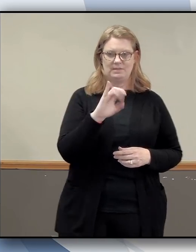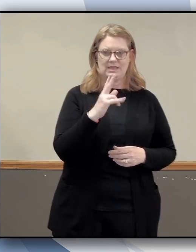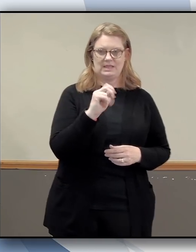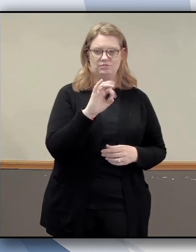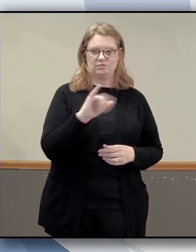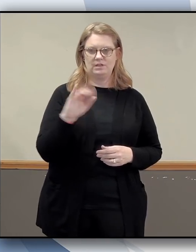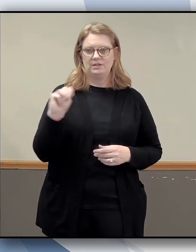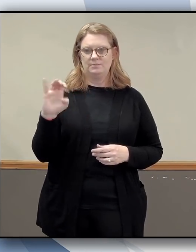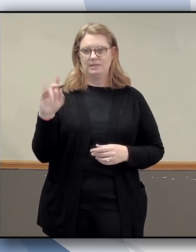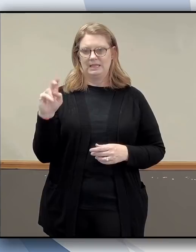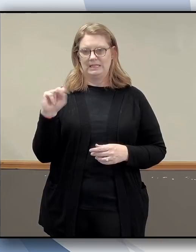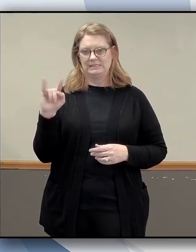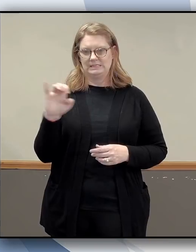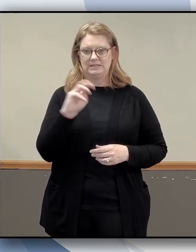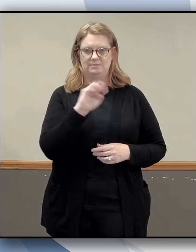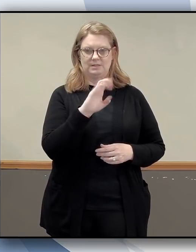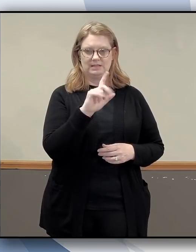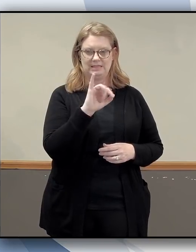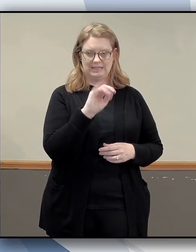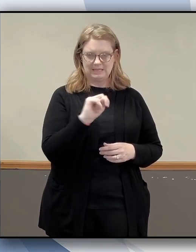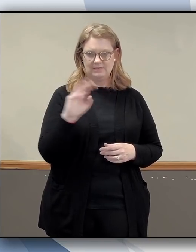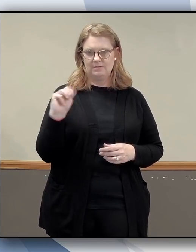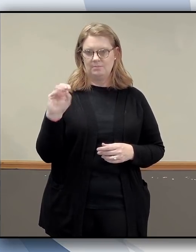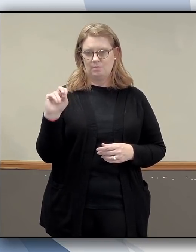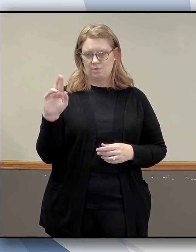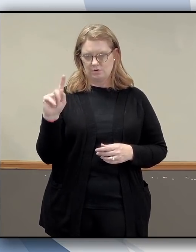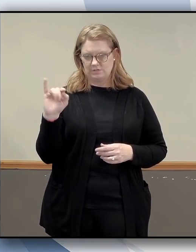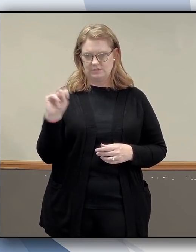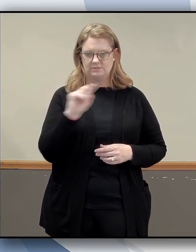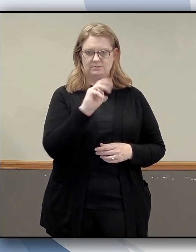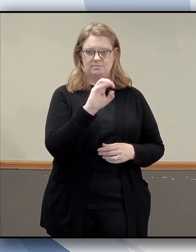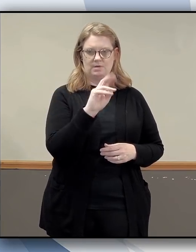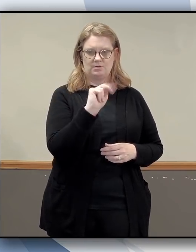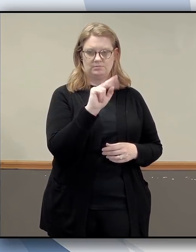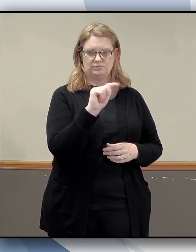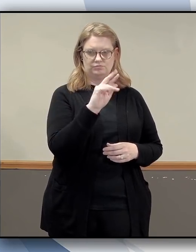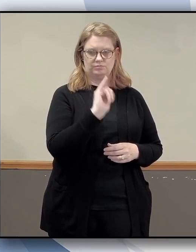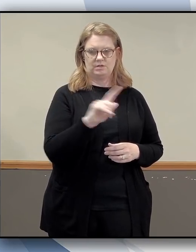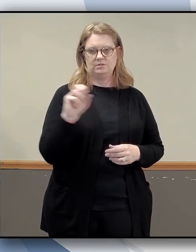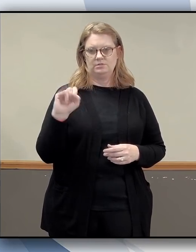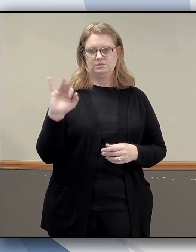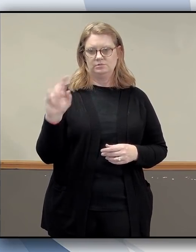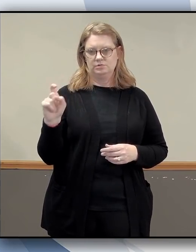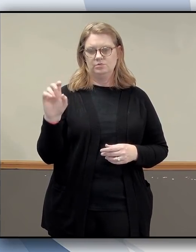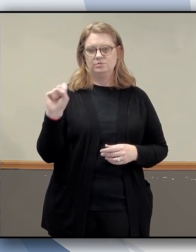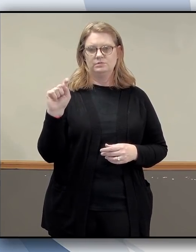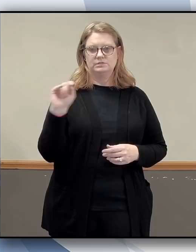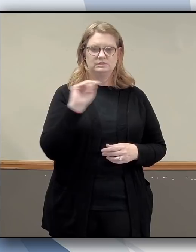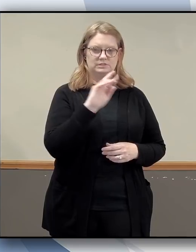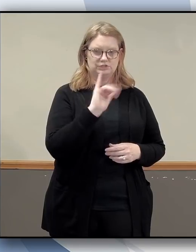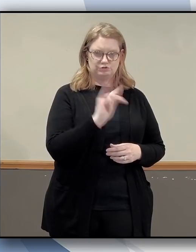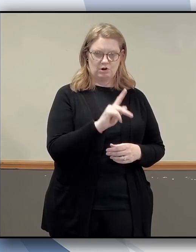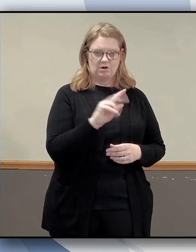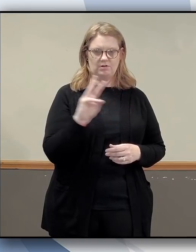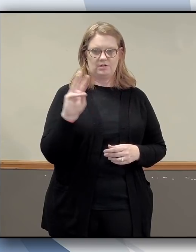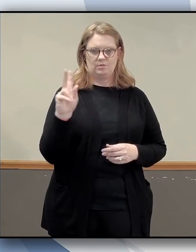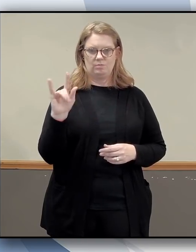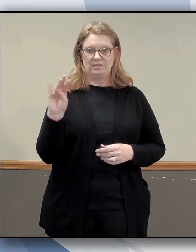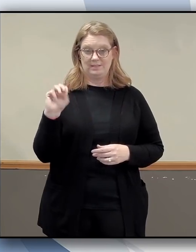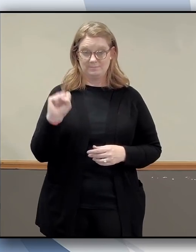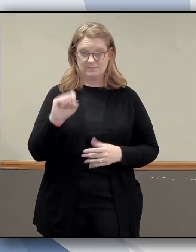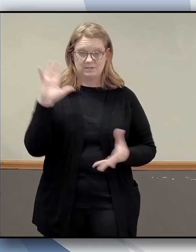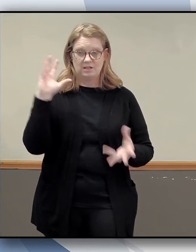McKinsey, McLean, Morton, Montreal, Sioux, Stark, and Williams. A total of 23